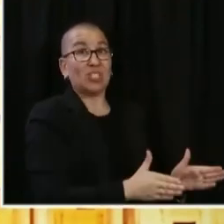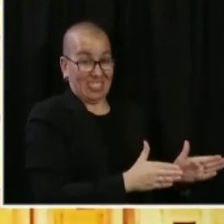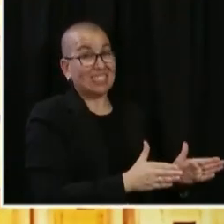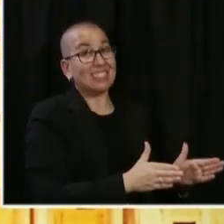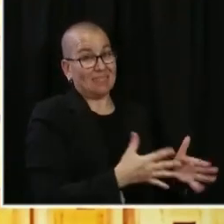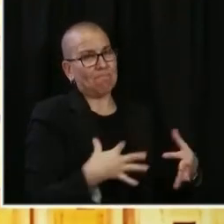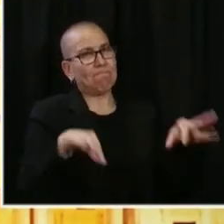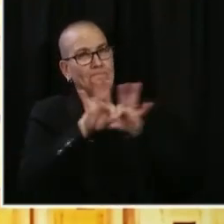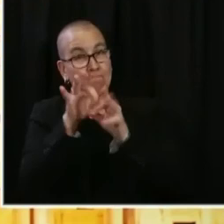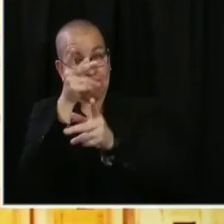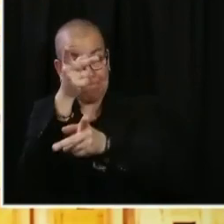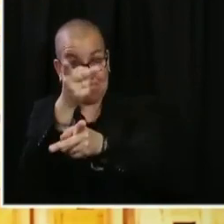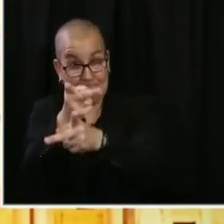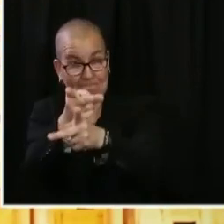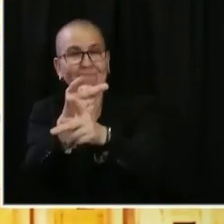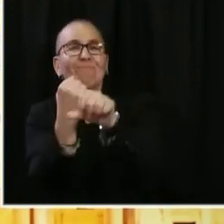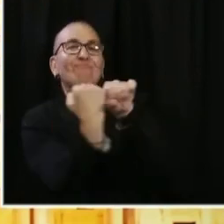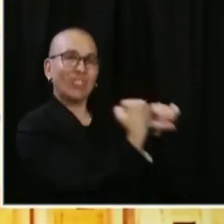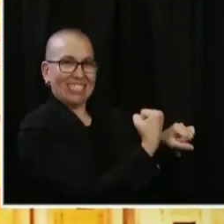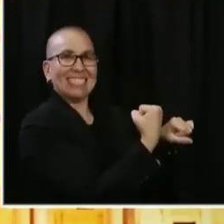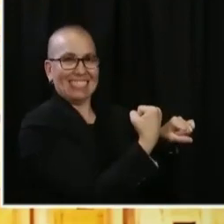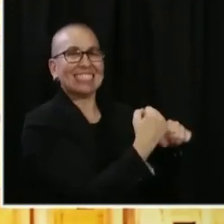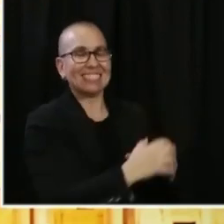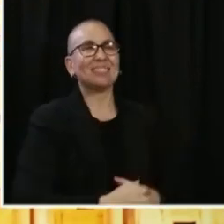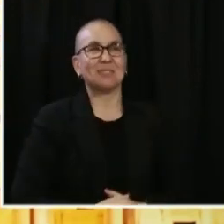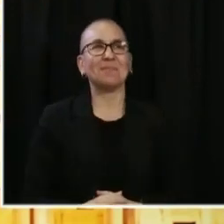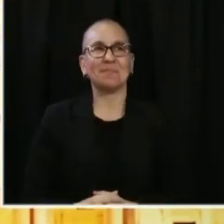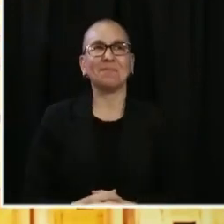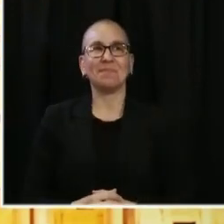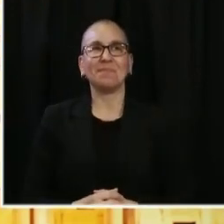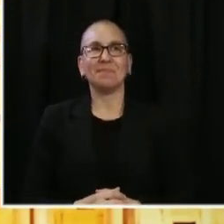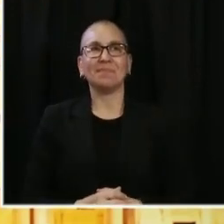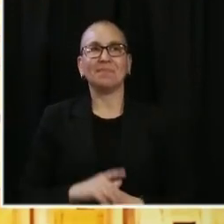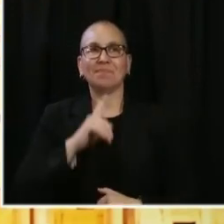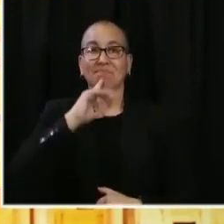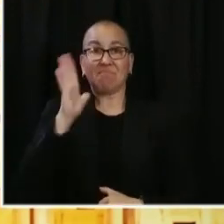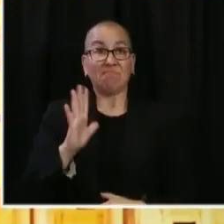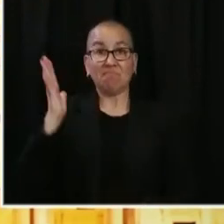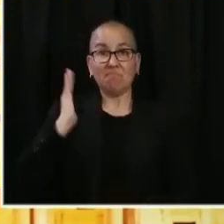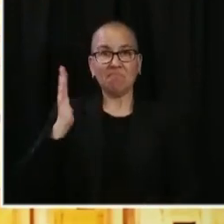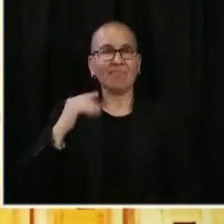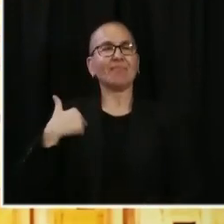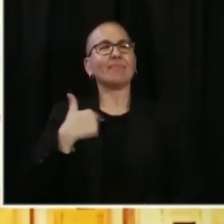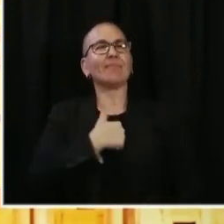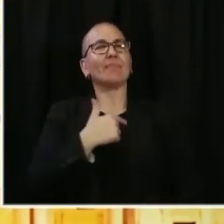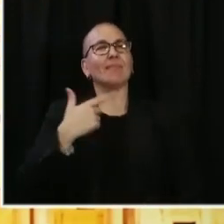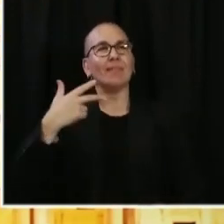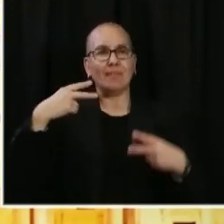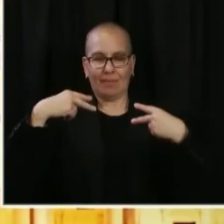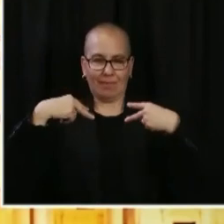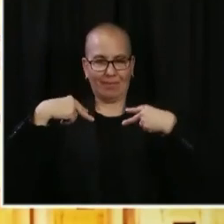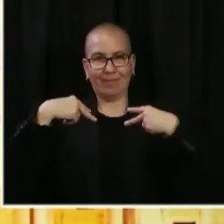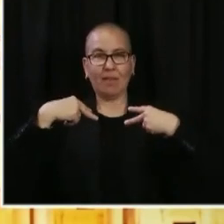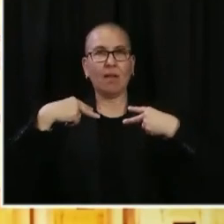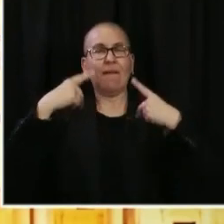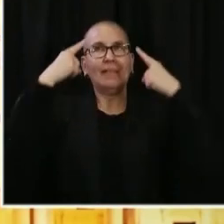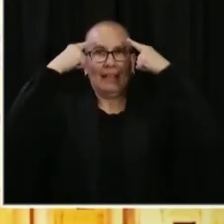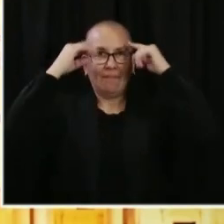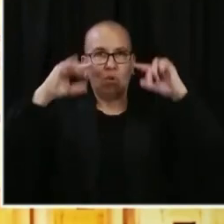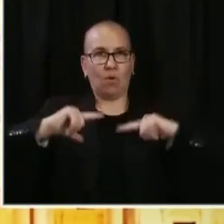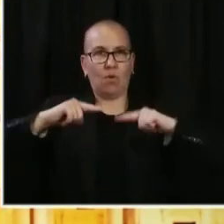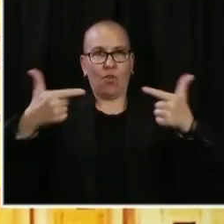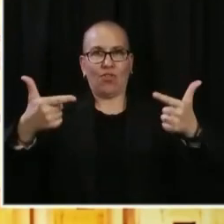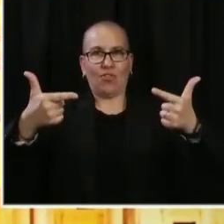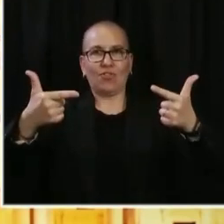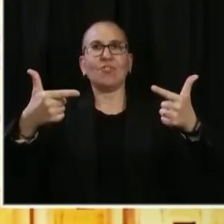individual decisions impact the lives of others. We've turned the dial on businesses. We've turned the dial on social life. We're doing that because